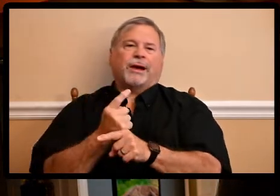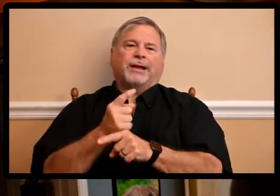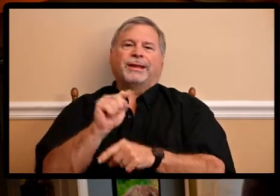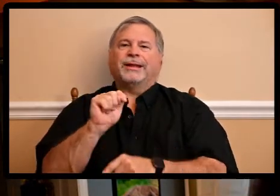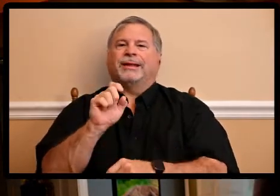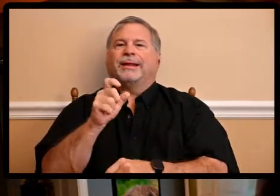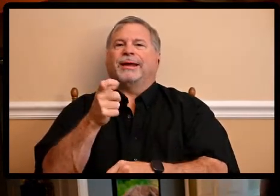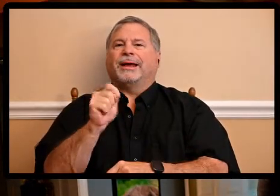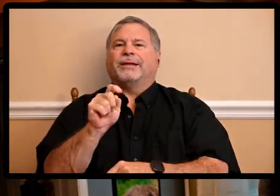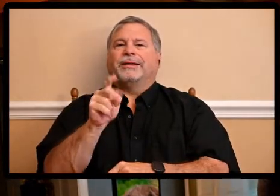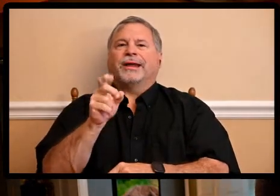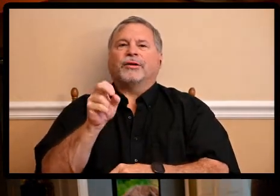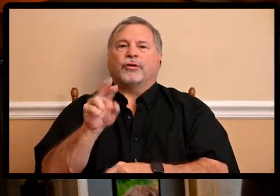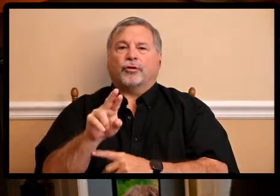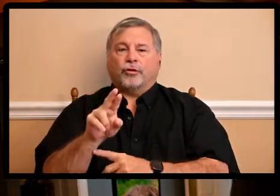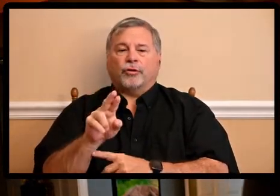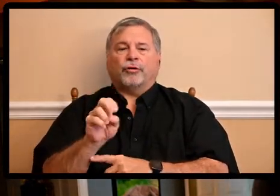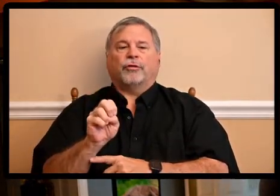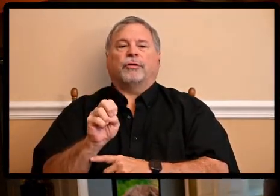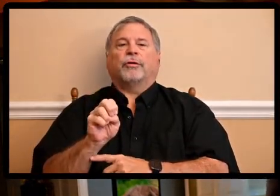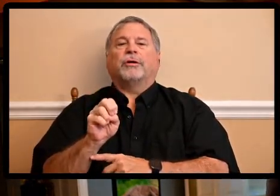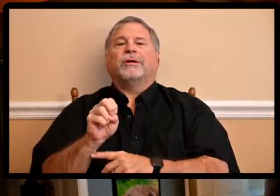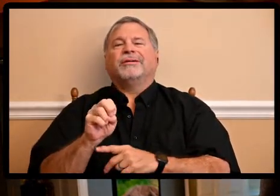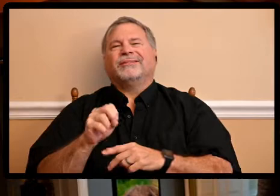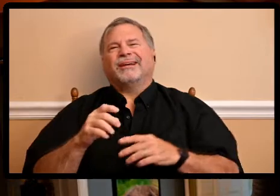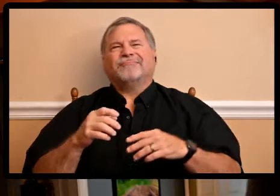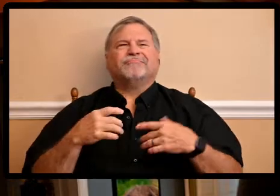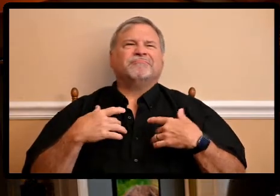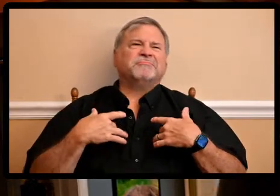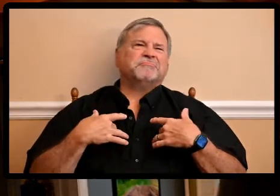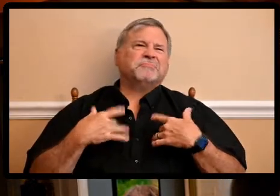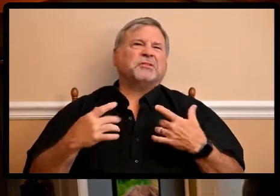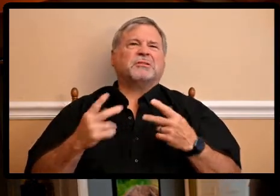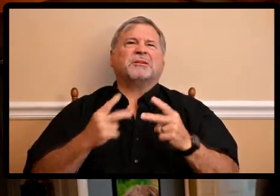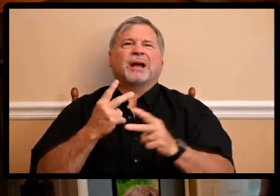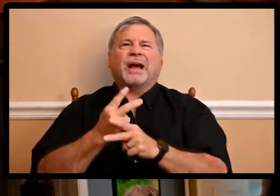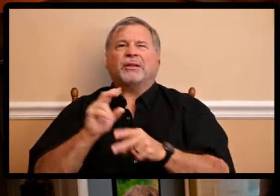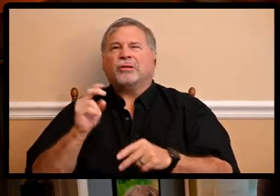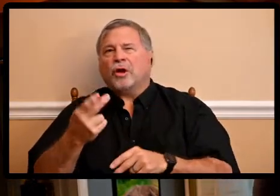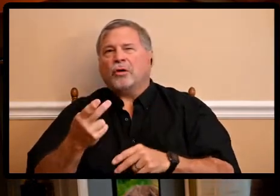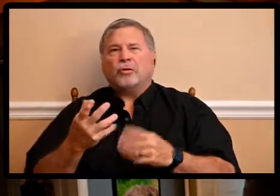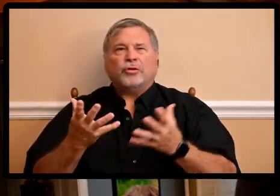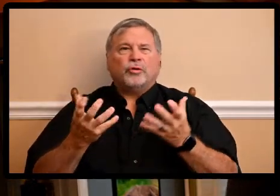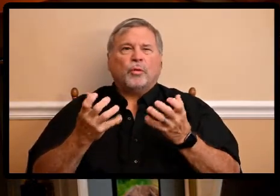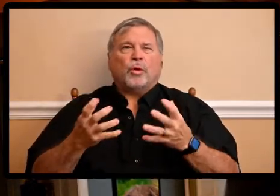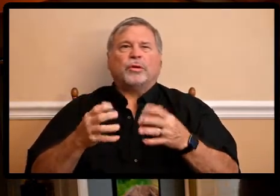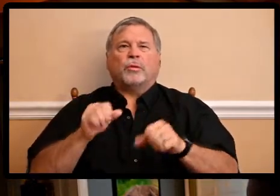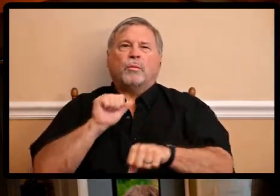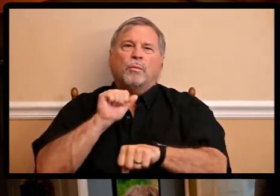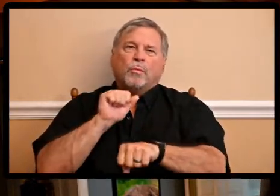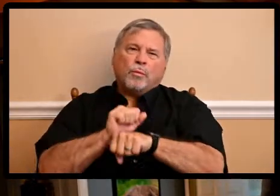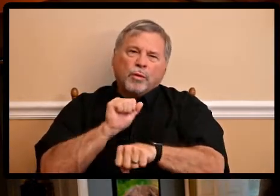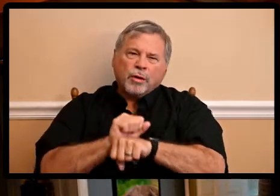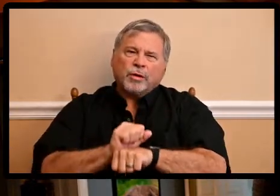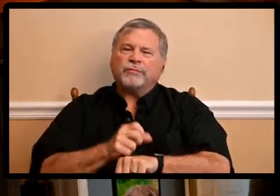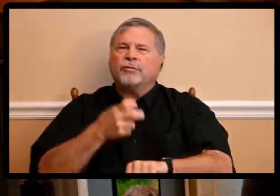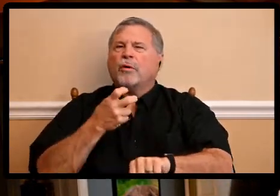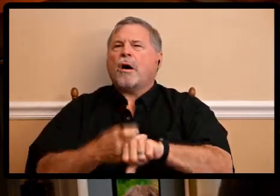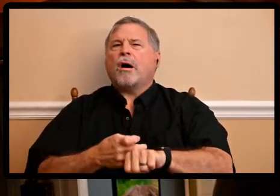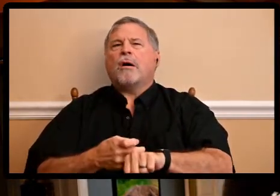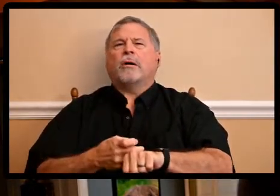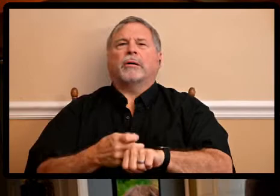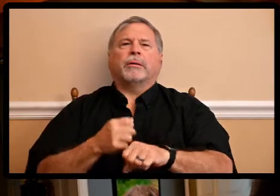certain type of doughs, you want to be careful doing this, that you don't overwork the dough, becomes tough and chewy to